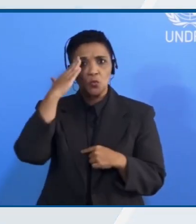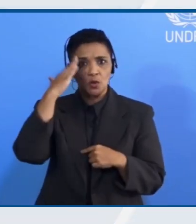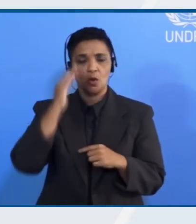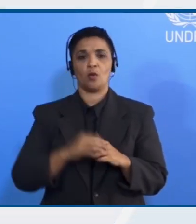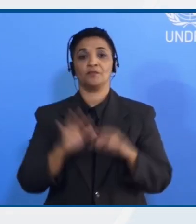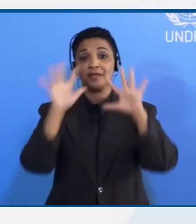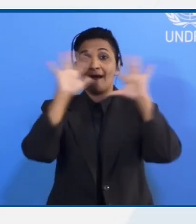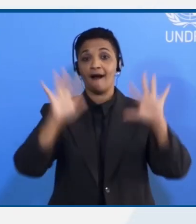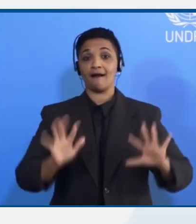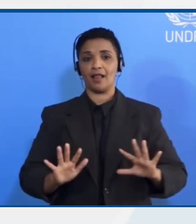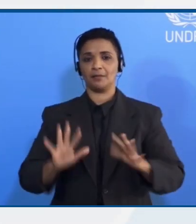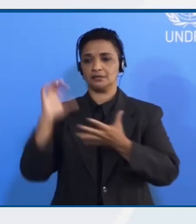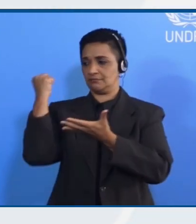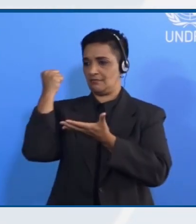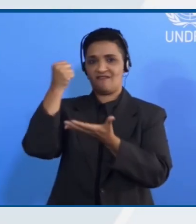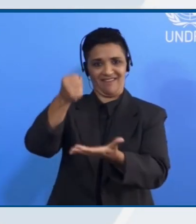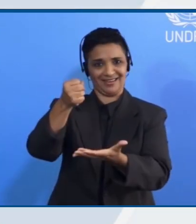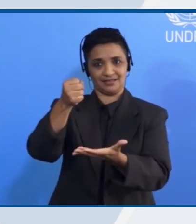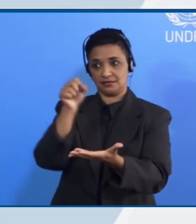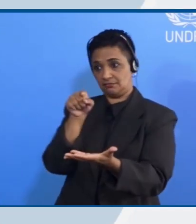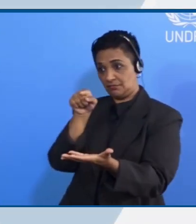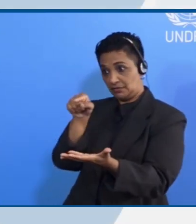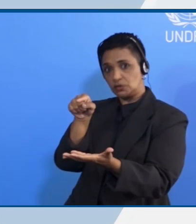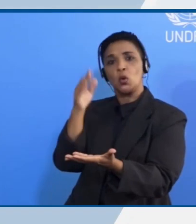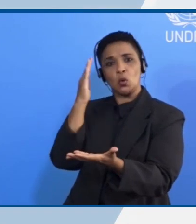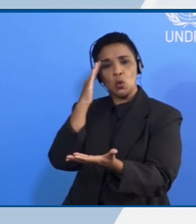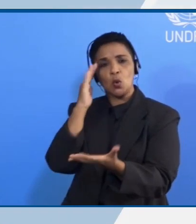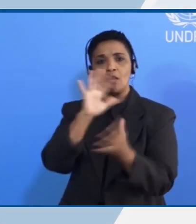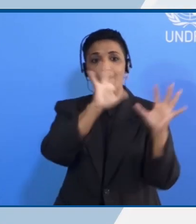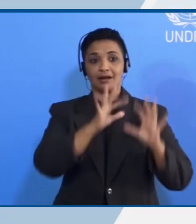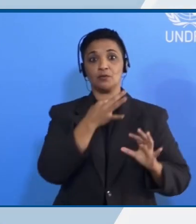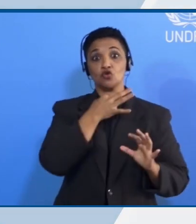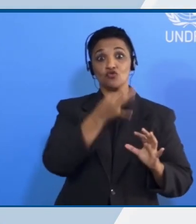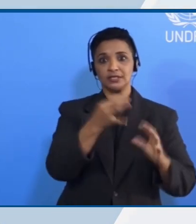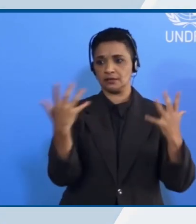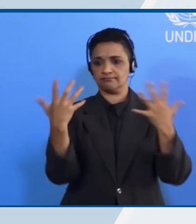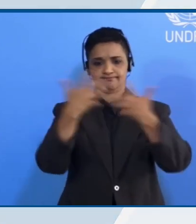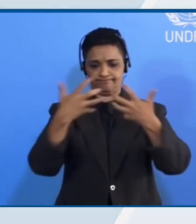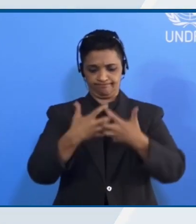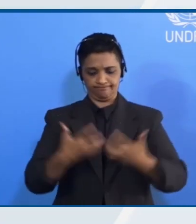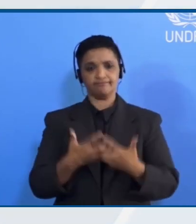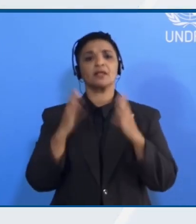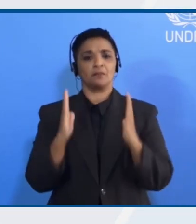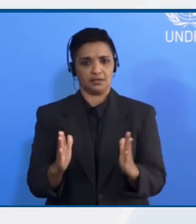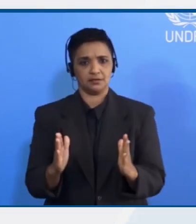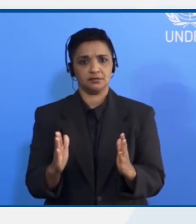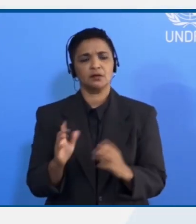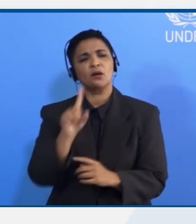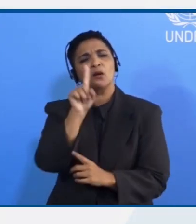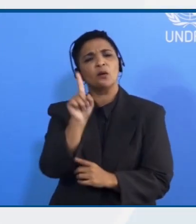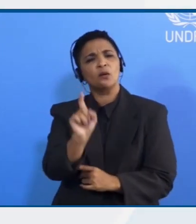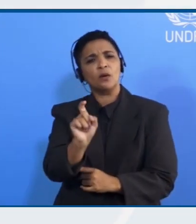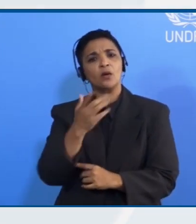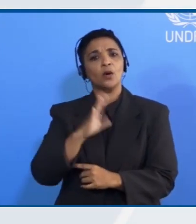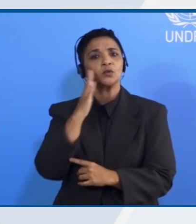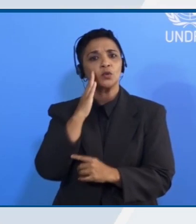climate finance, that incorporating climate risk is becoming a critical dimension within investment funds